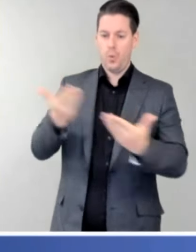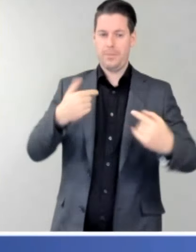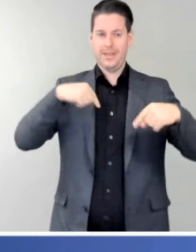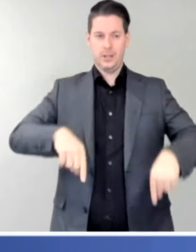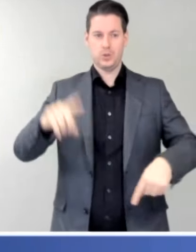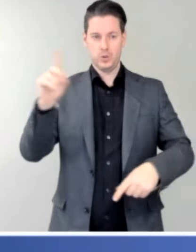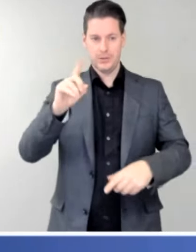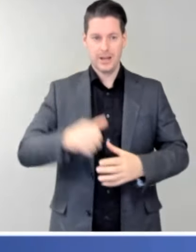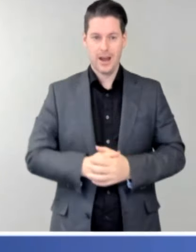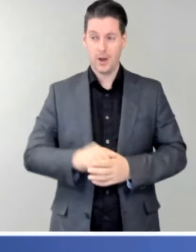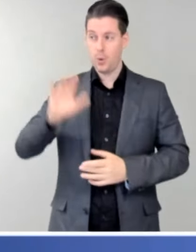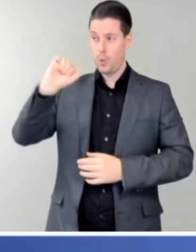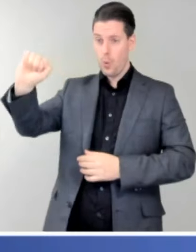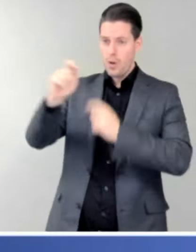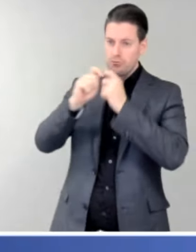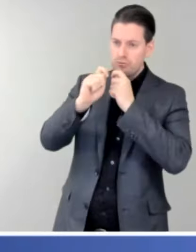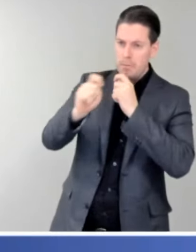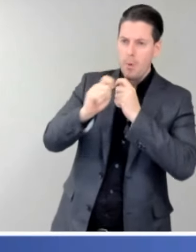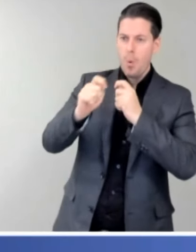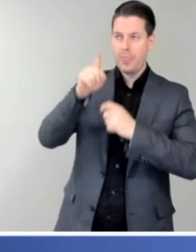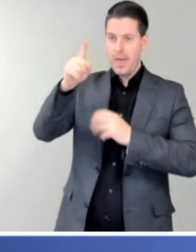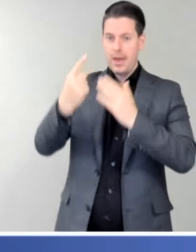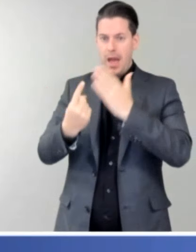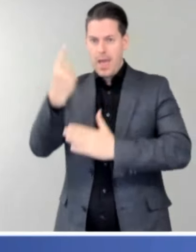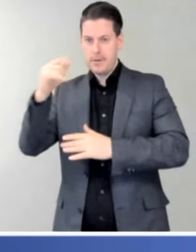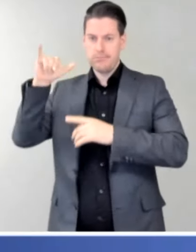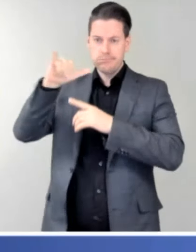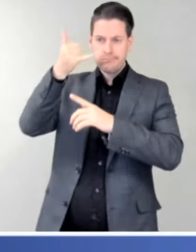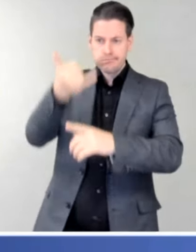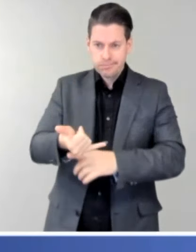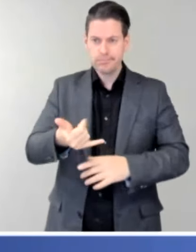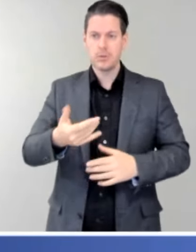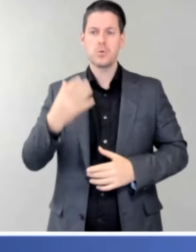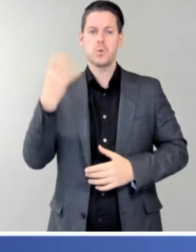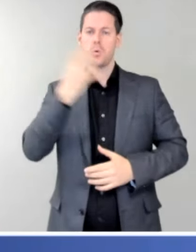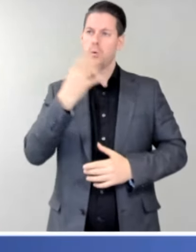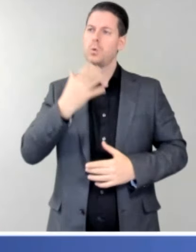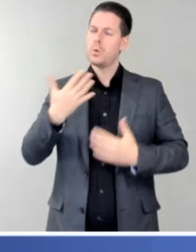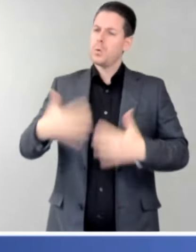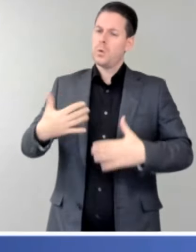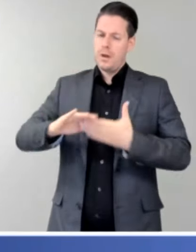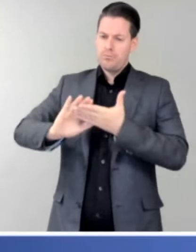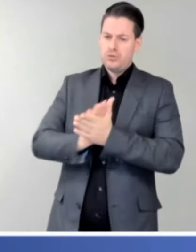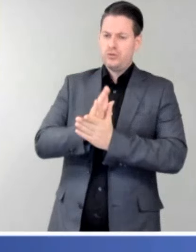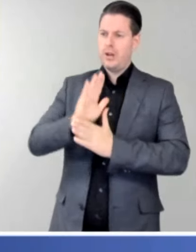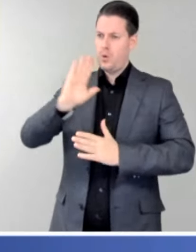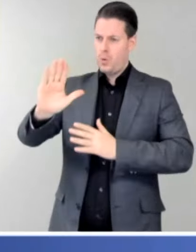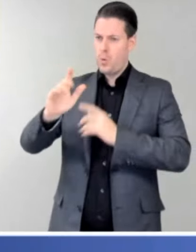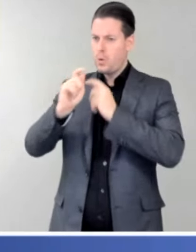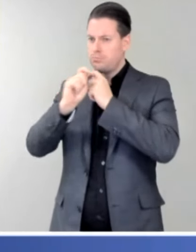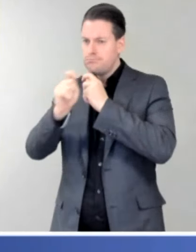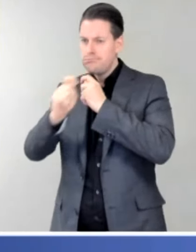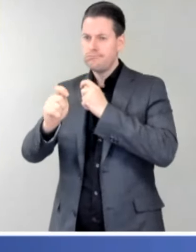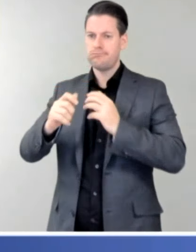while reporting on the downing of Malaysian airline MH17 was deeply appreciated by those affected and by